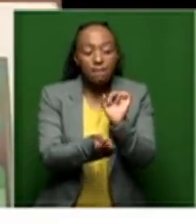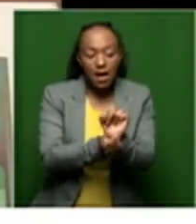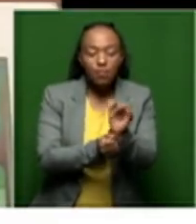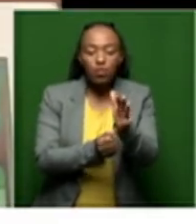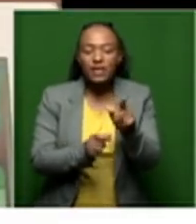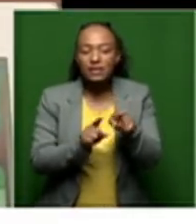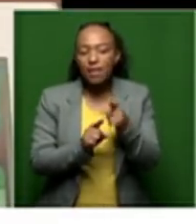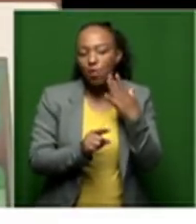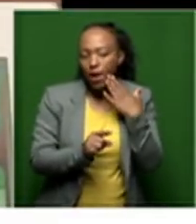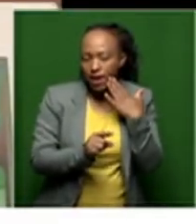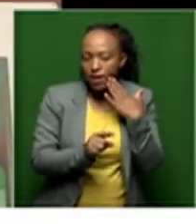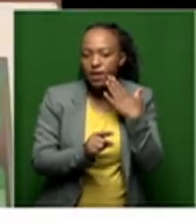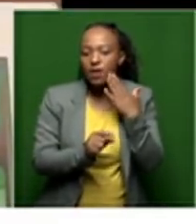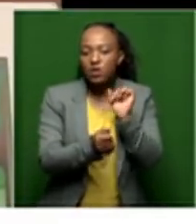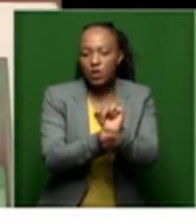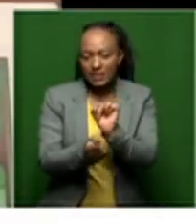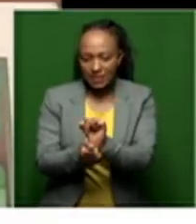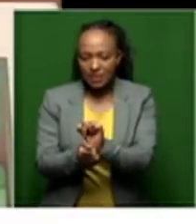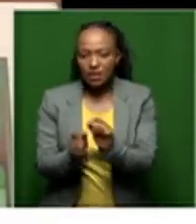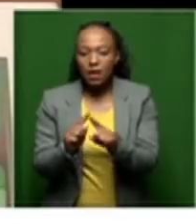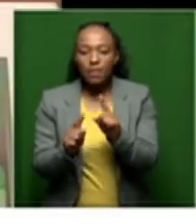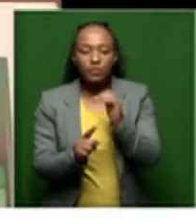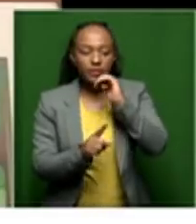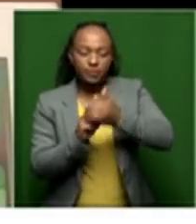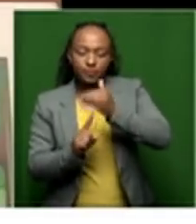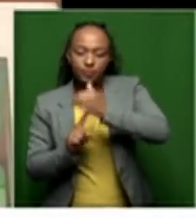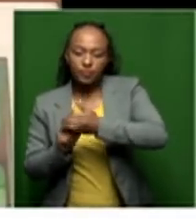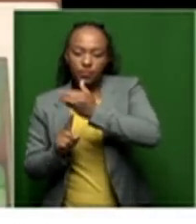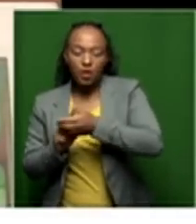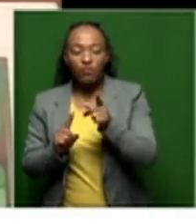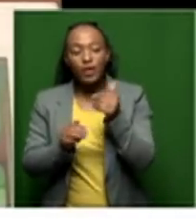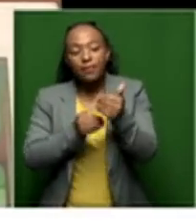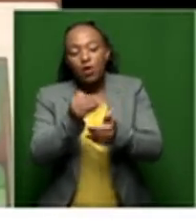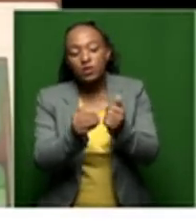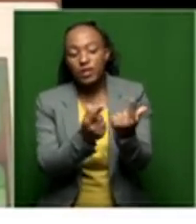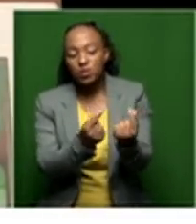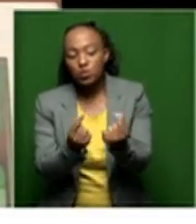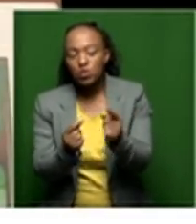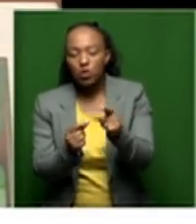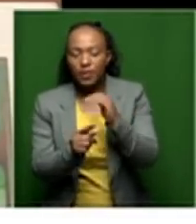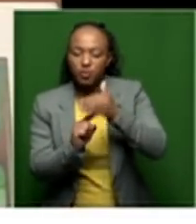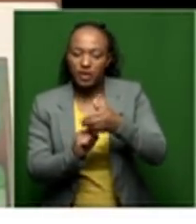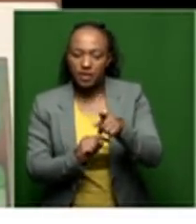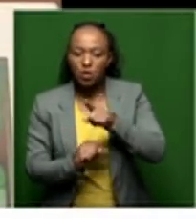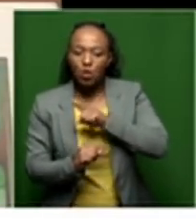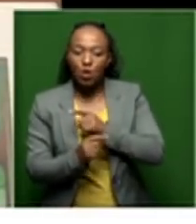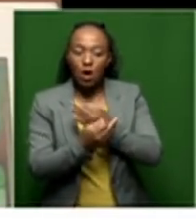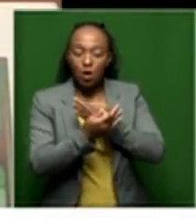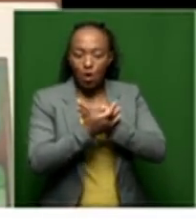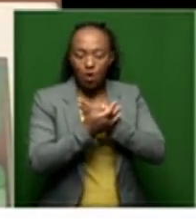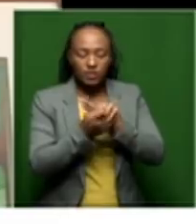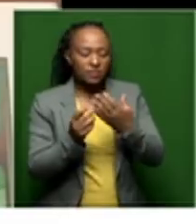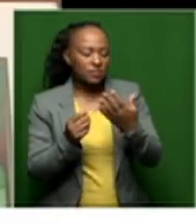think that we still need to protect the integrity of the process which the Hawks and the